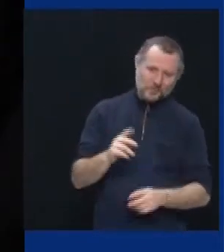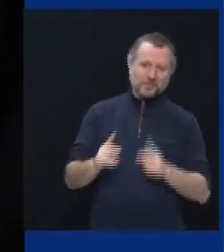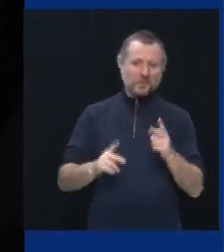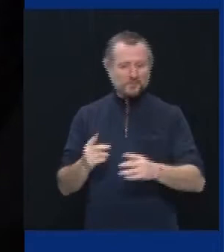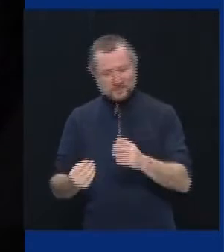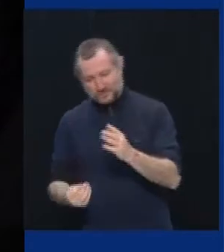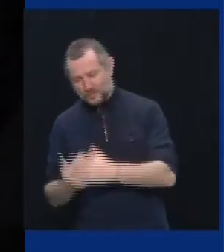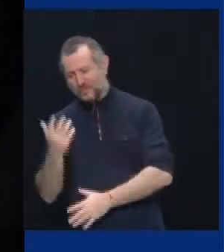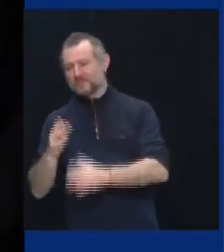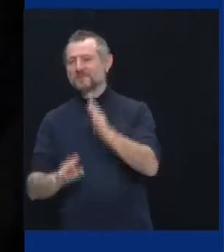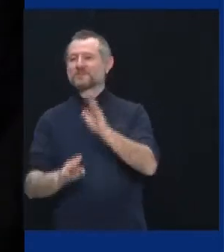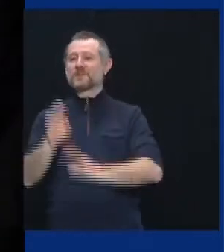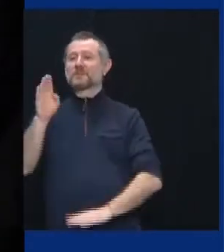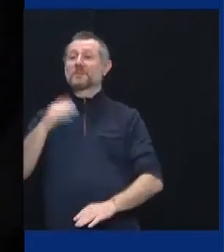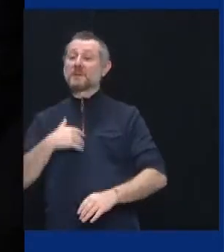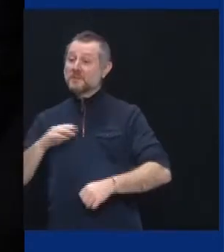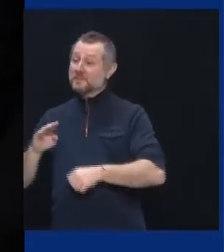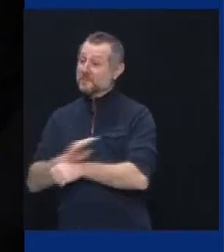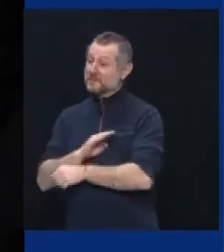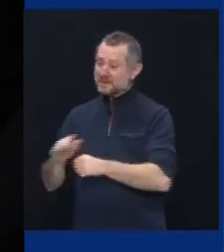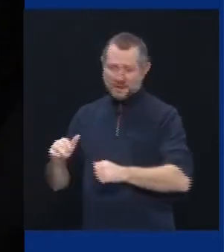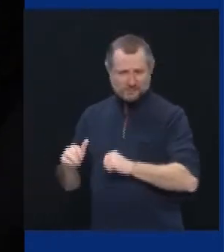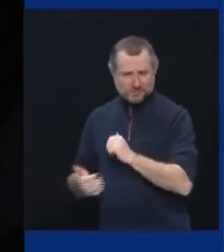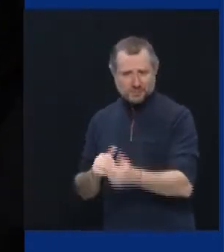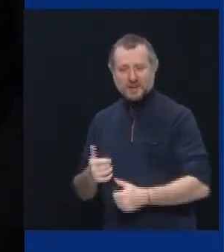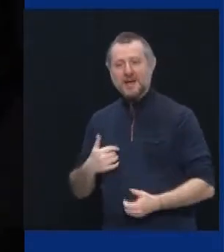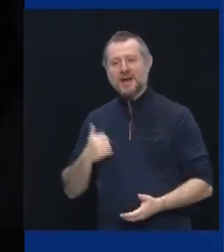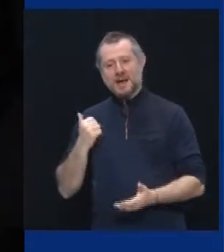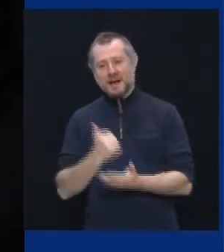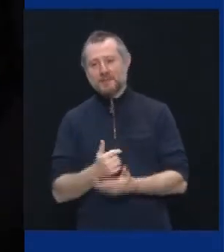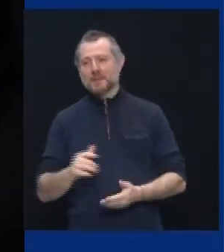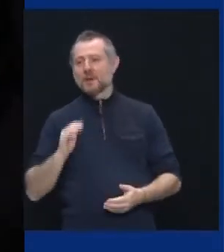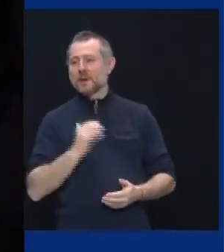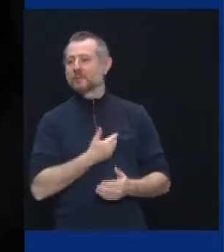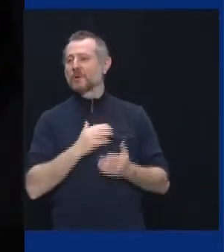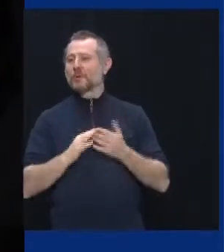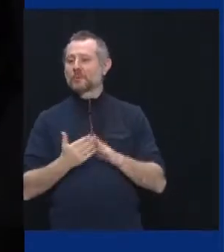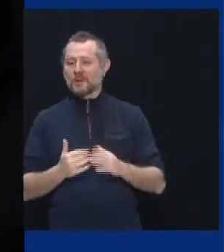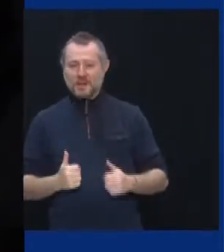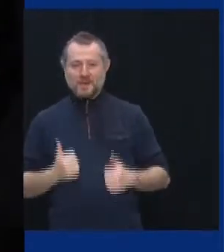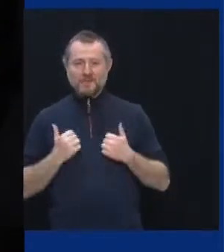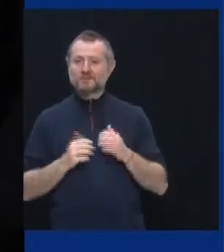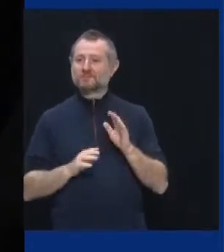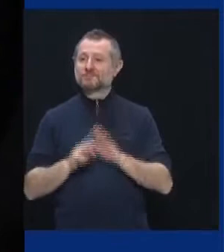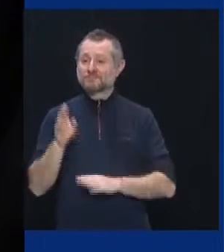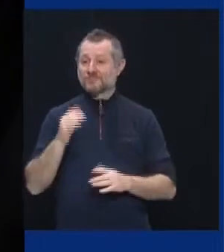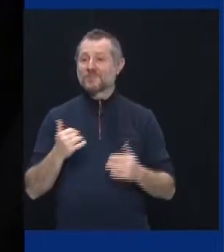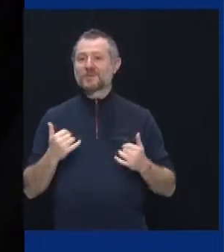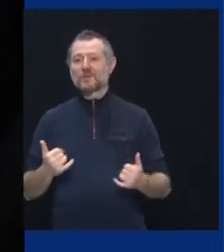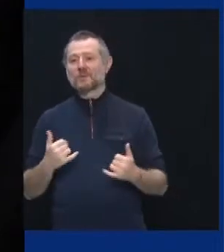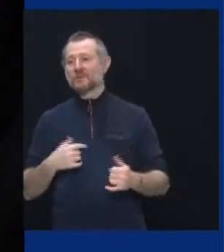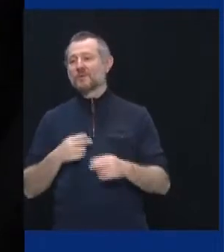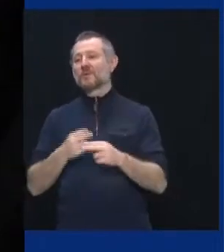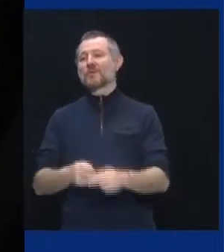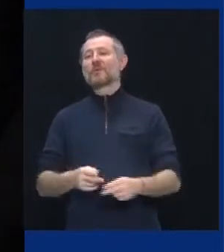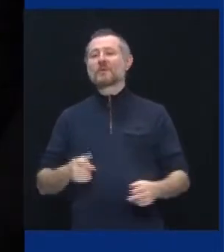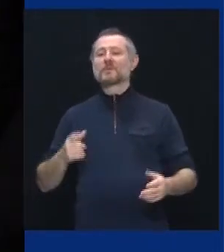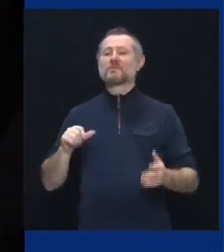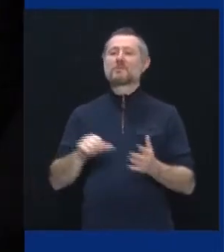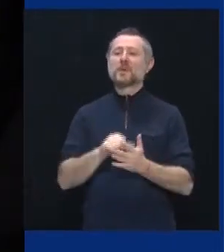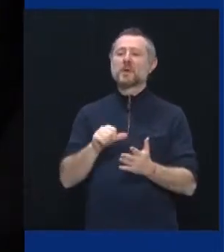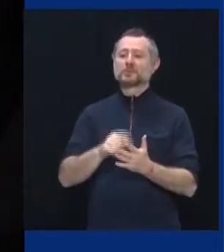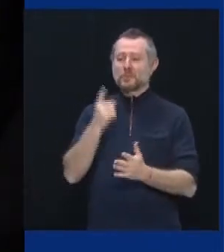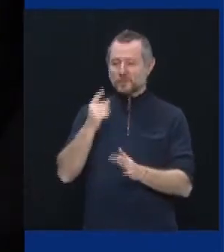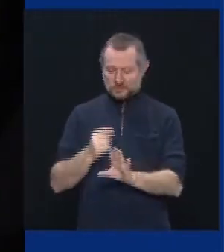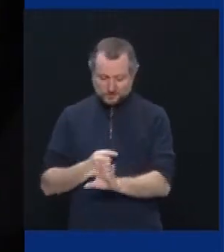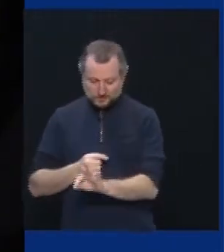much needed revenue to help this community survive. Today is just page one in the new